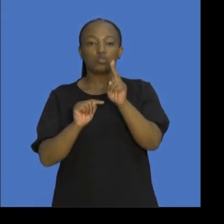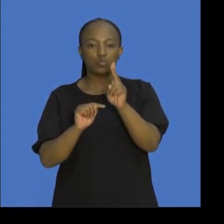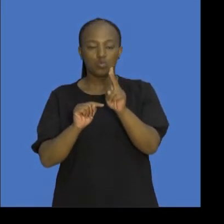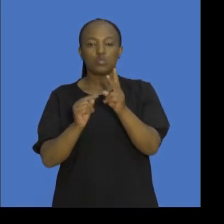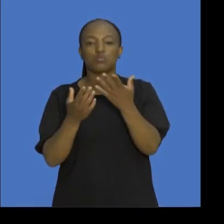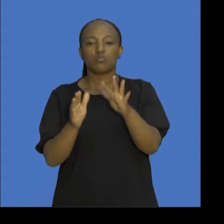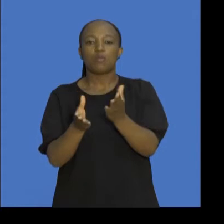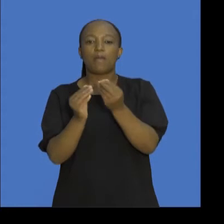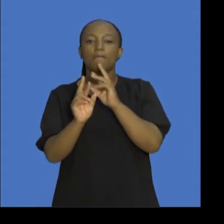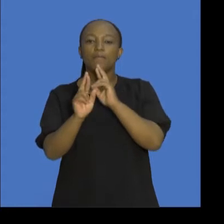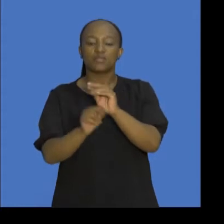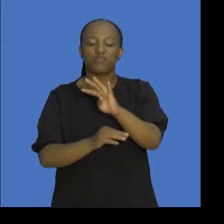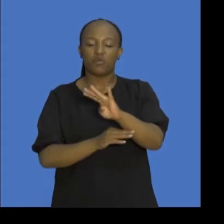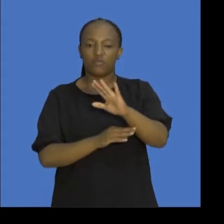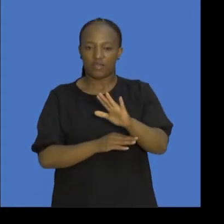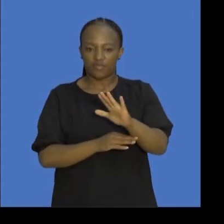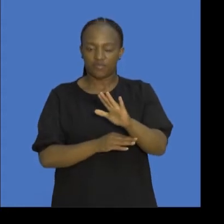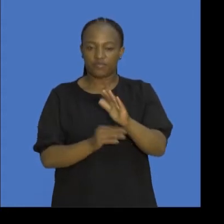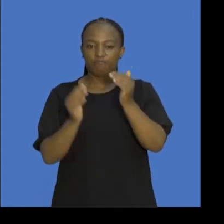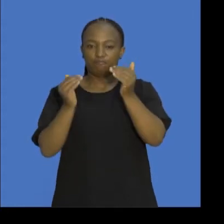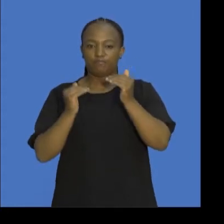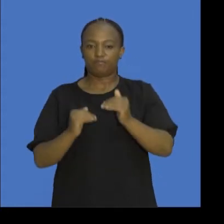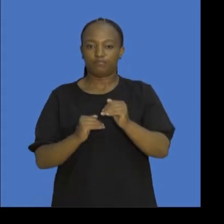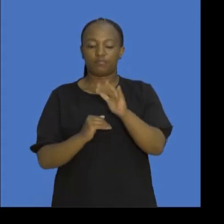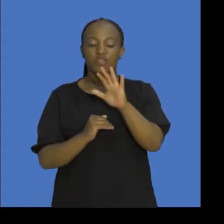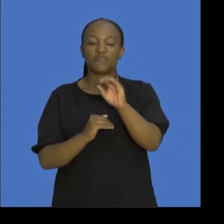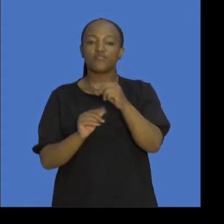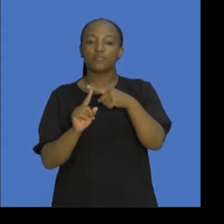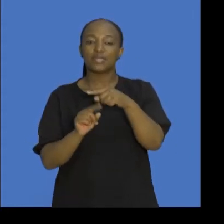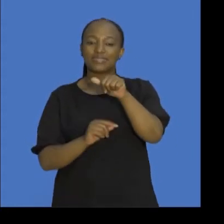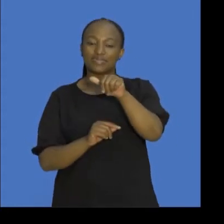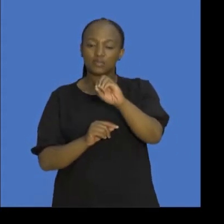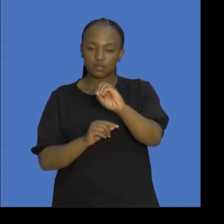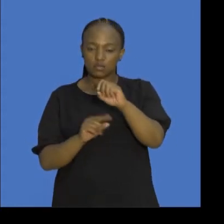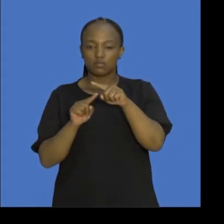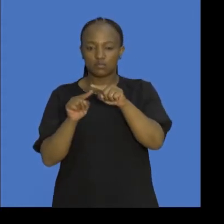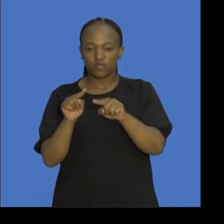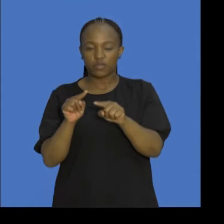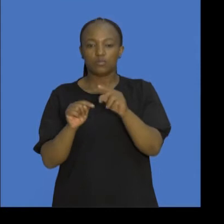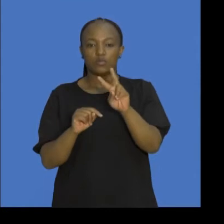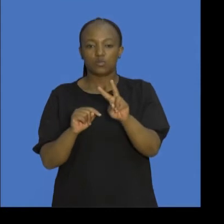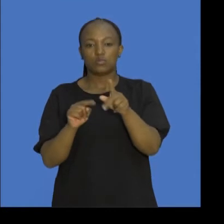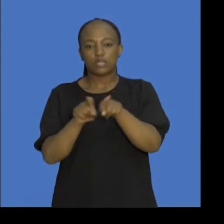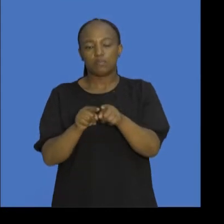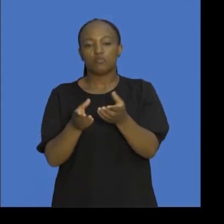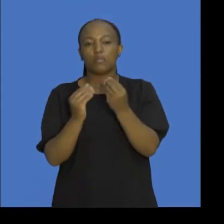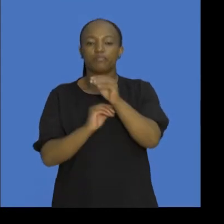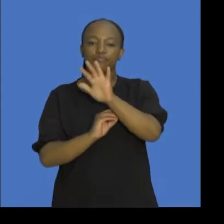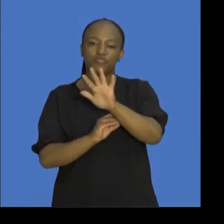get 45. And 50 plus 60 divided by 2, we get